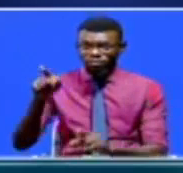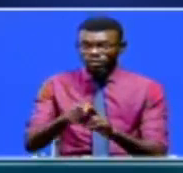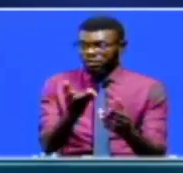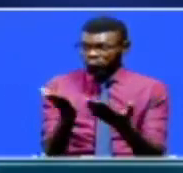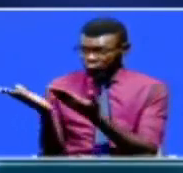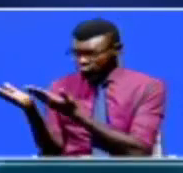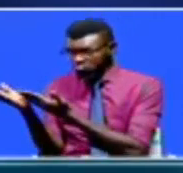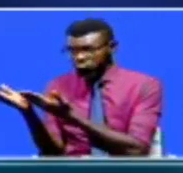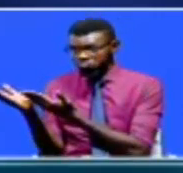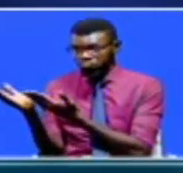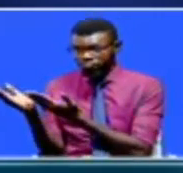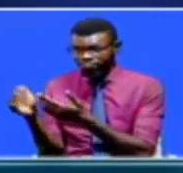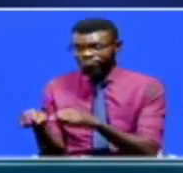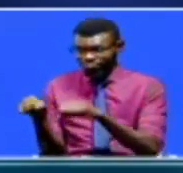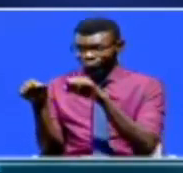General,